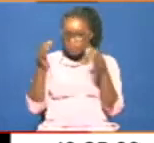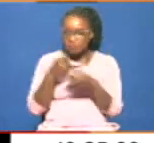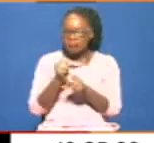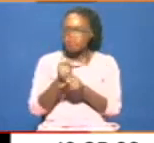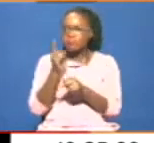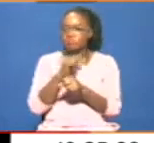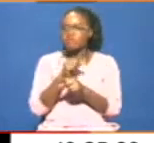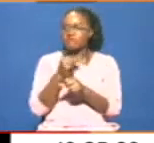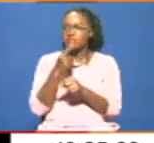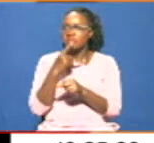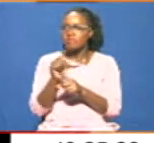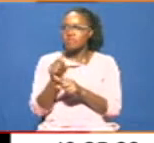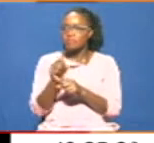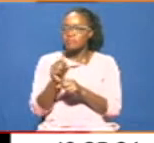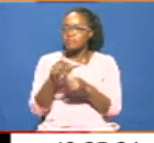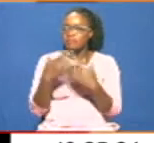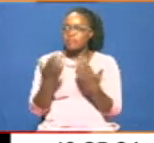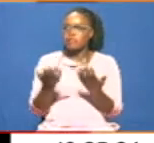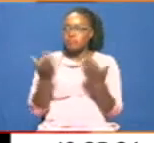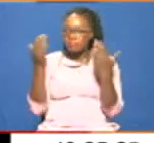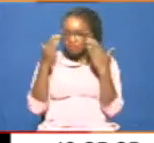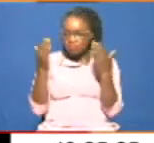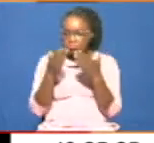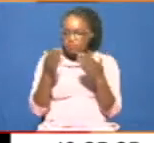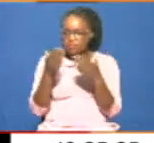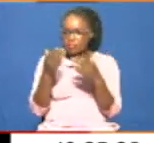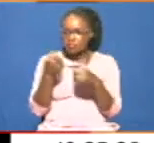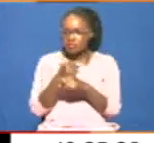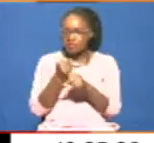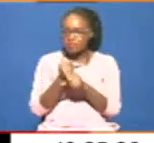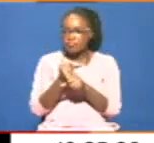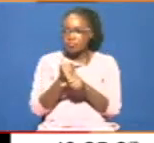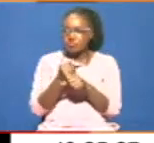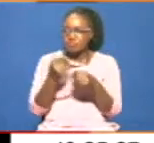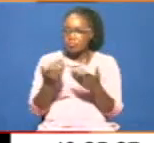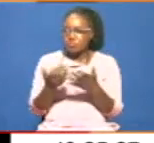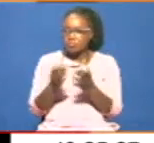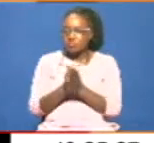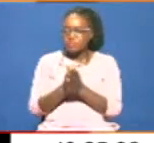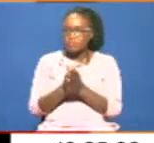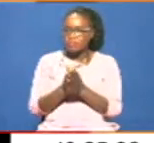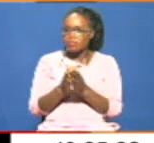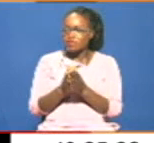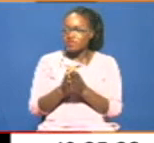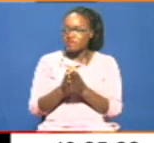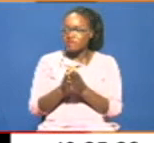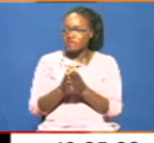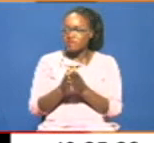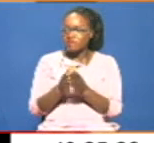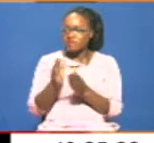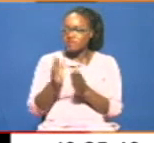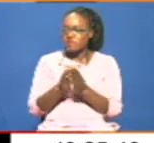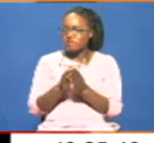So how is his commitment going to be made or to be met if his own government or